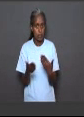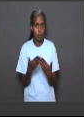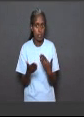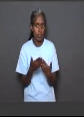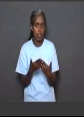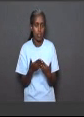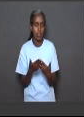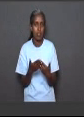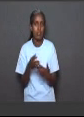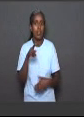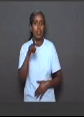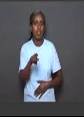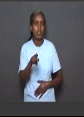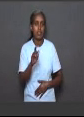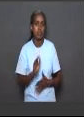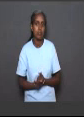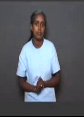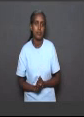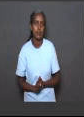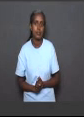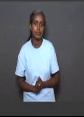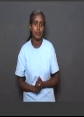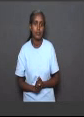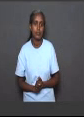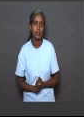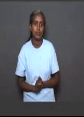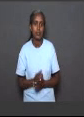may simplify to x.